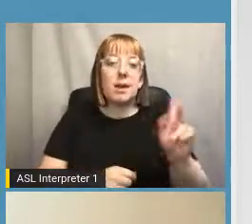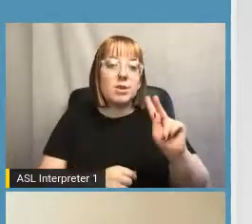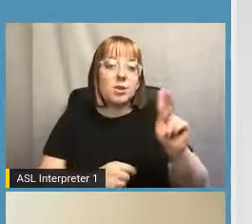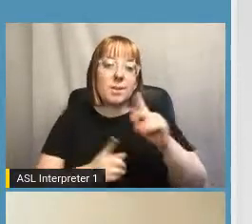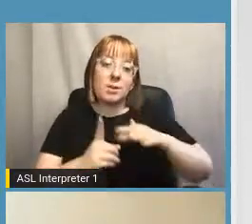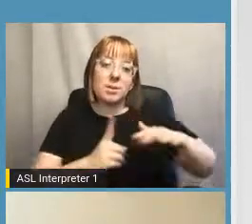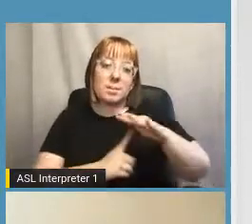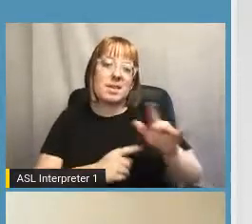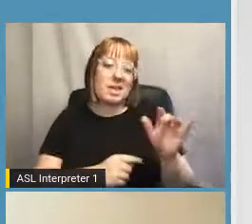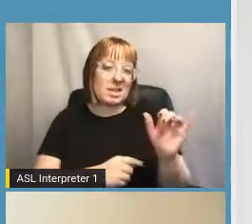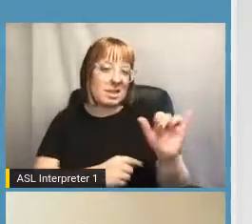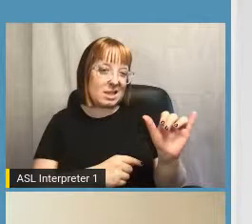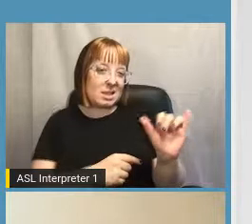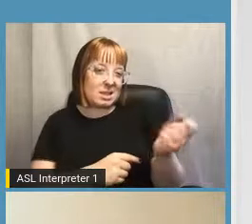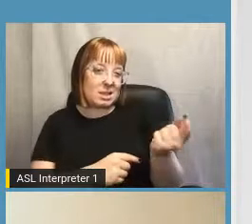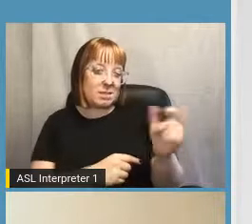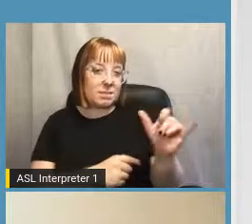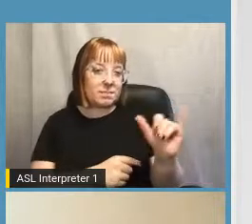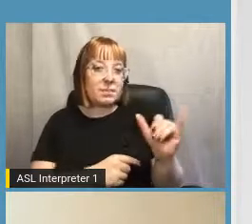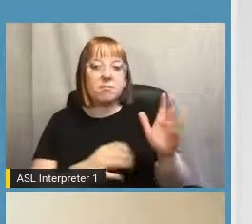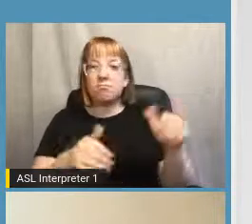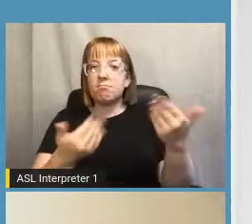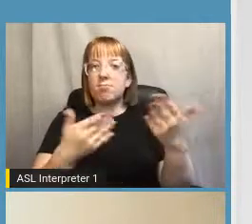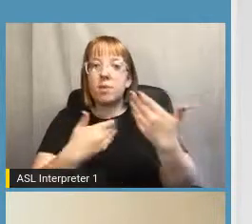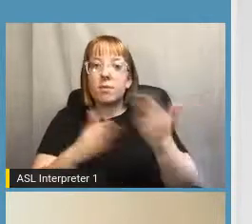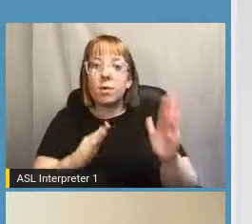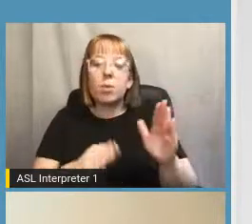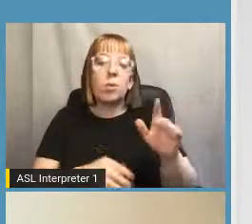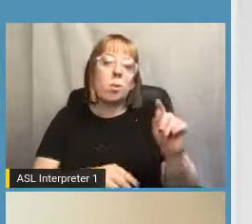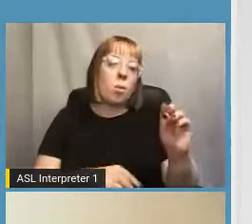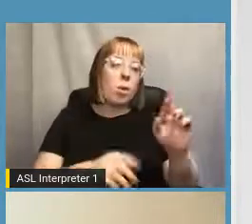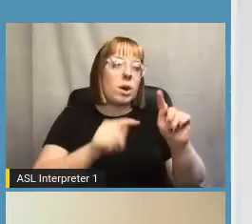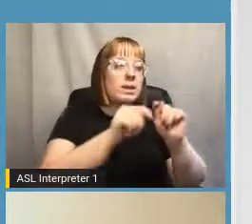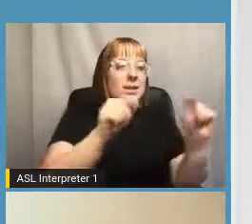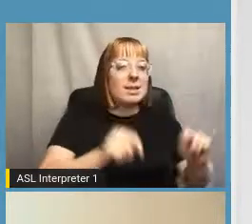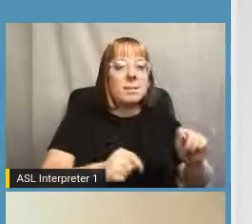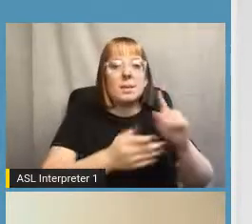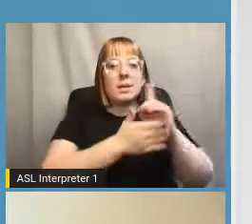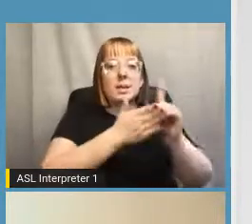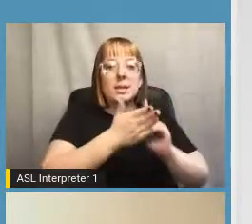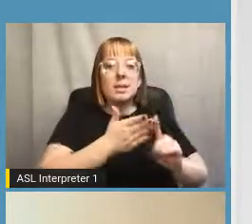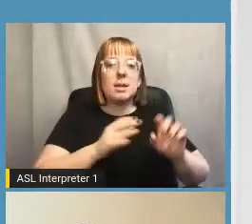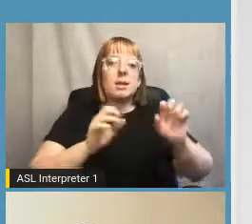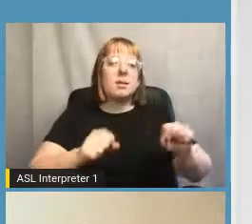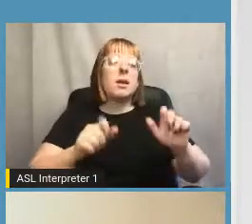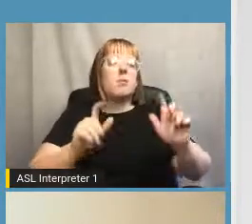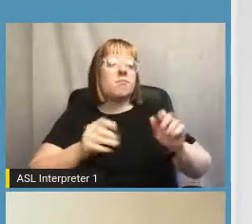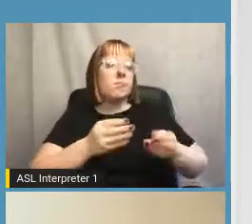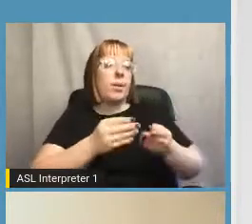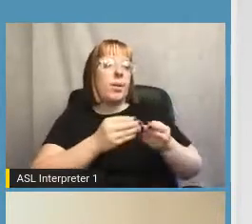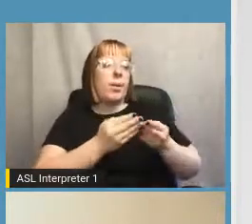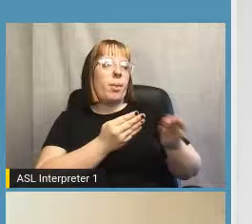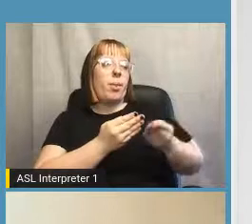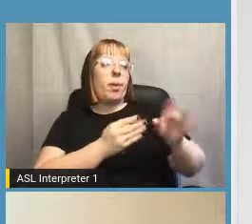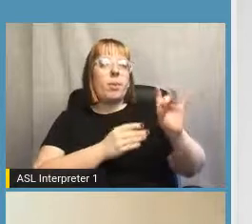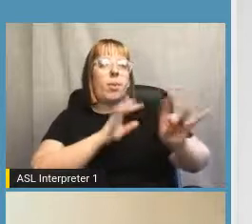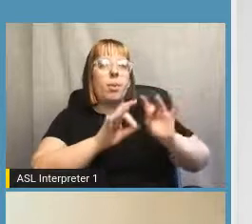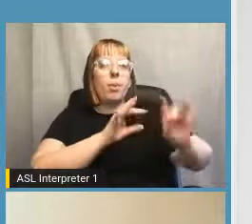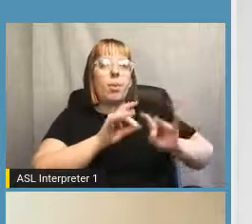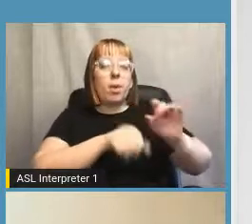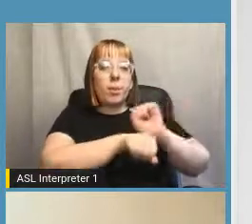where you're given kind of a room or a template design, and then you can just put work up on the wall. So those are your typical white